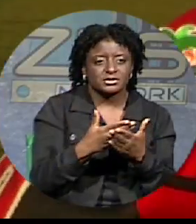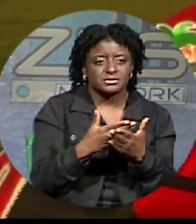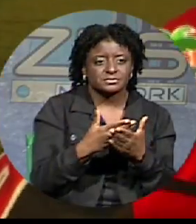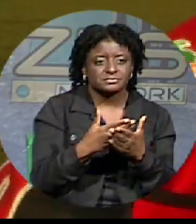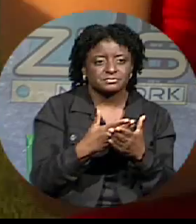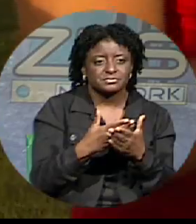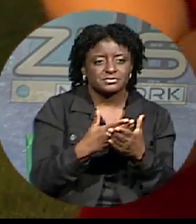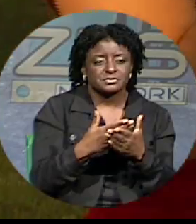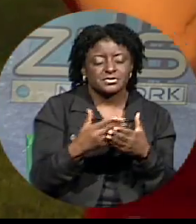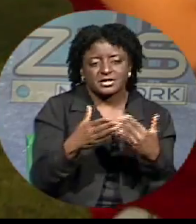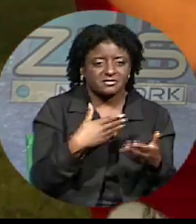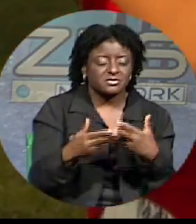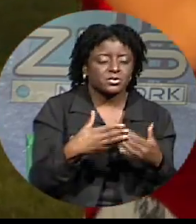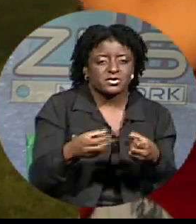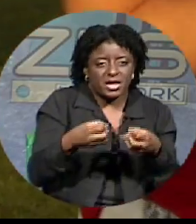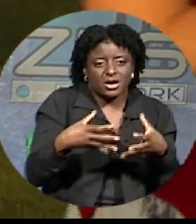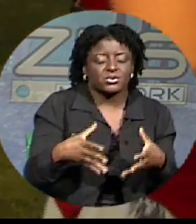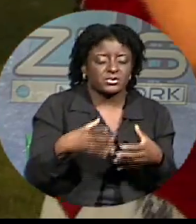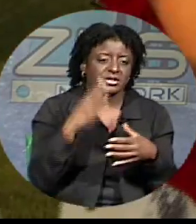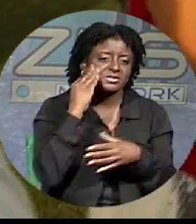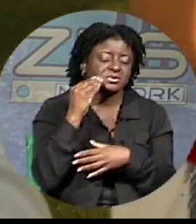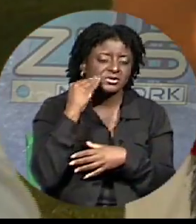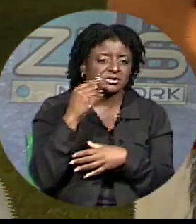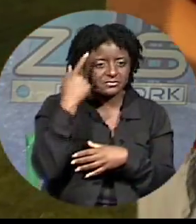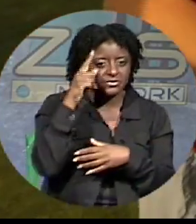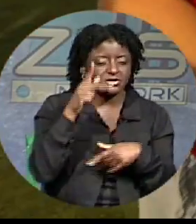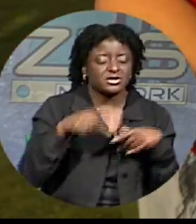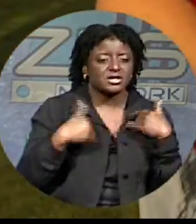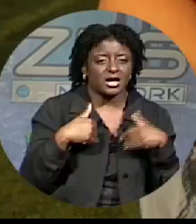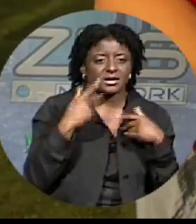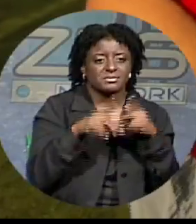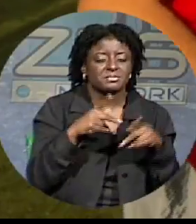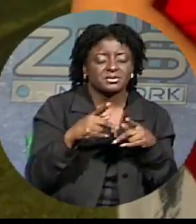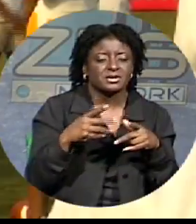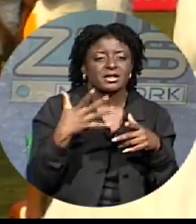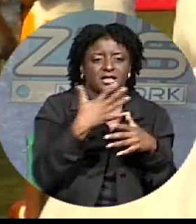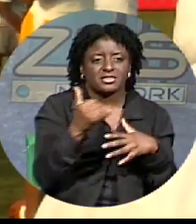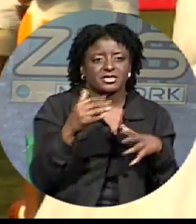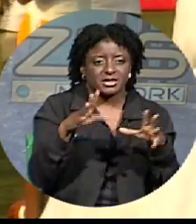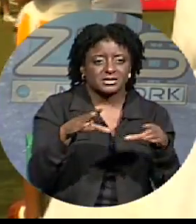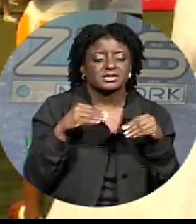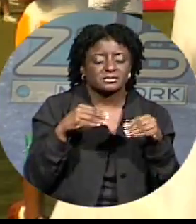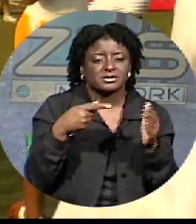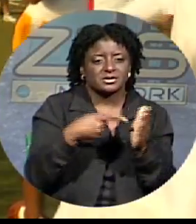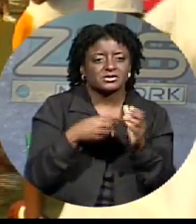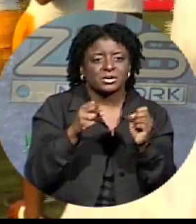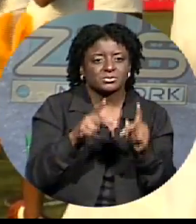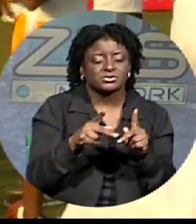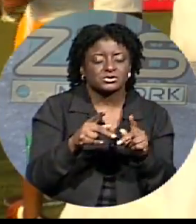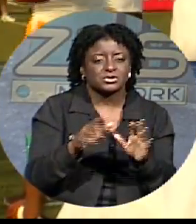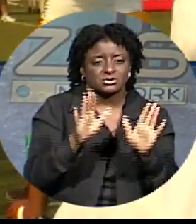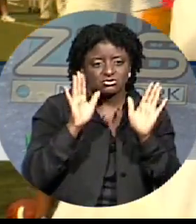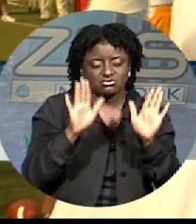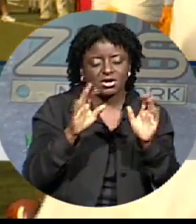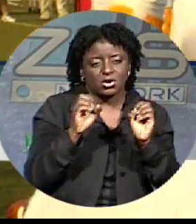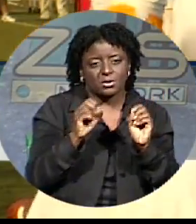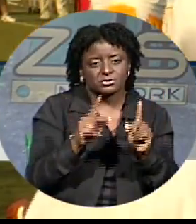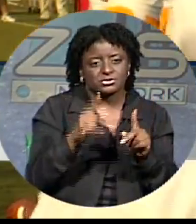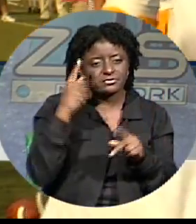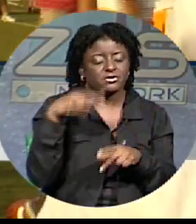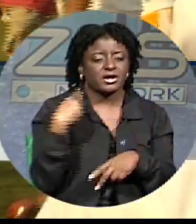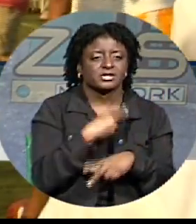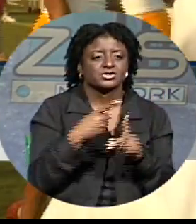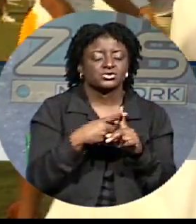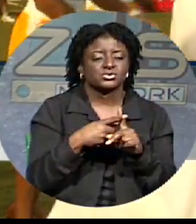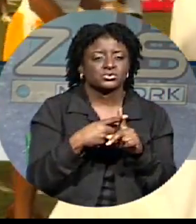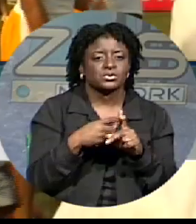any experience. And for the youngsters, they simply embraced this opportunity. I feel it's a great opportunity for us to